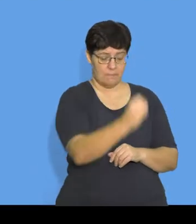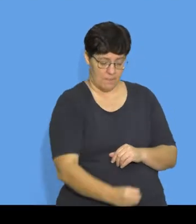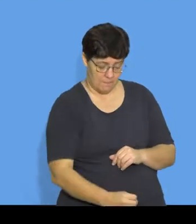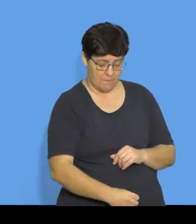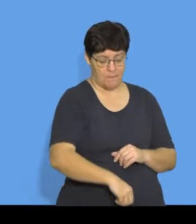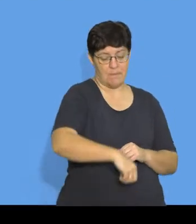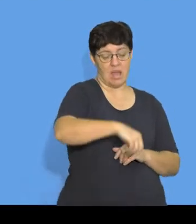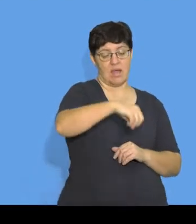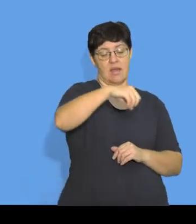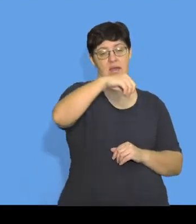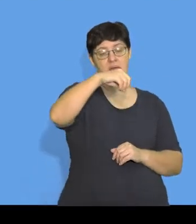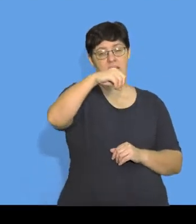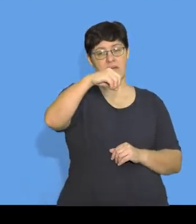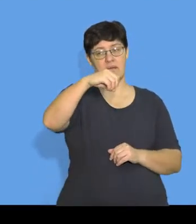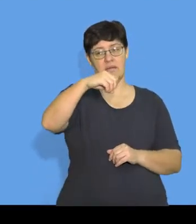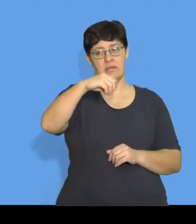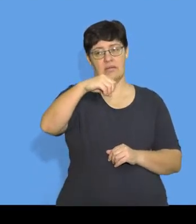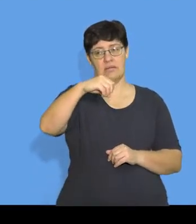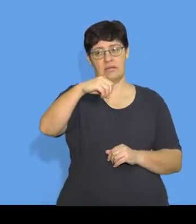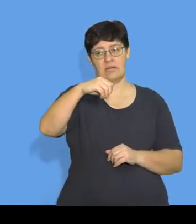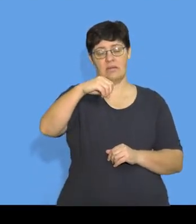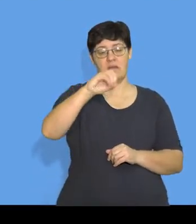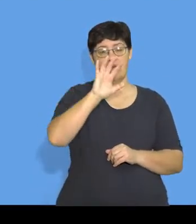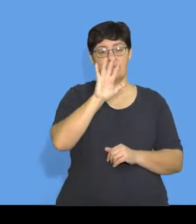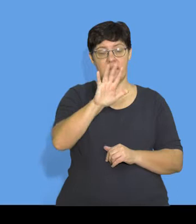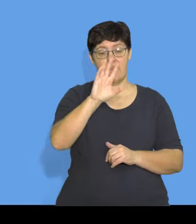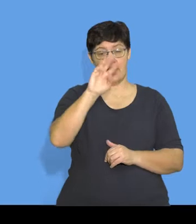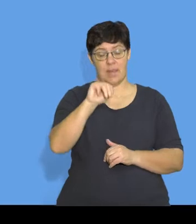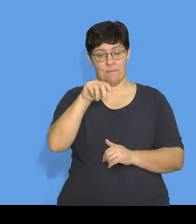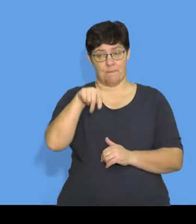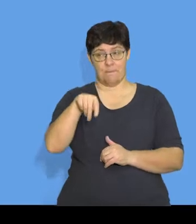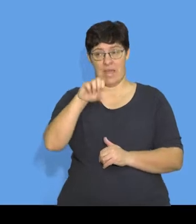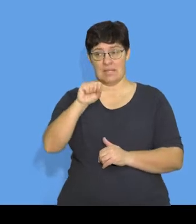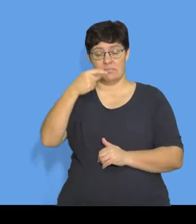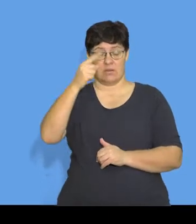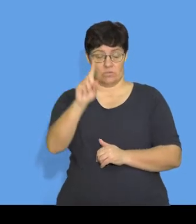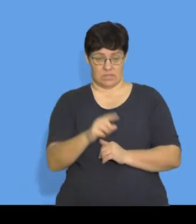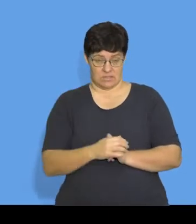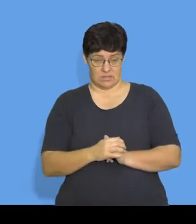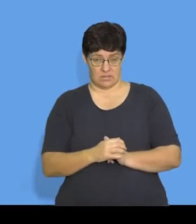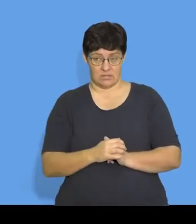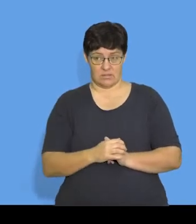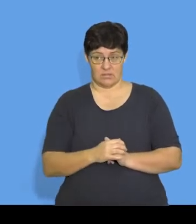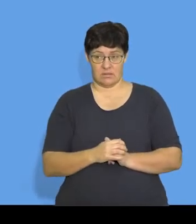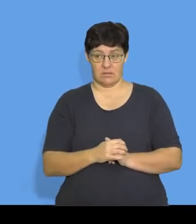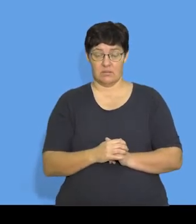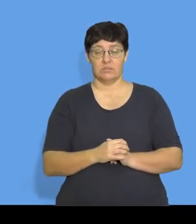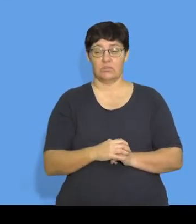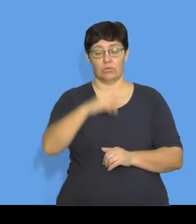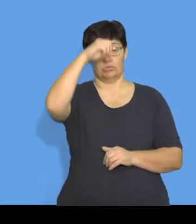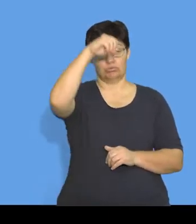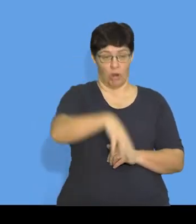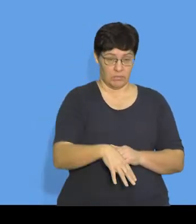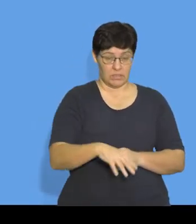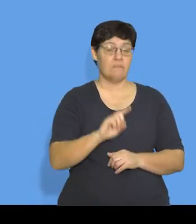then bounces back up at 5 meters per second. Now it's dropped, so my very